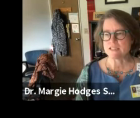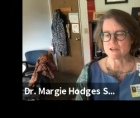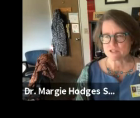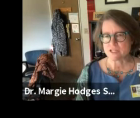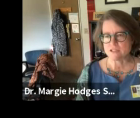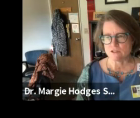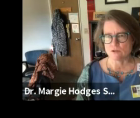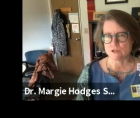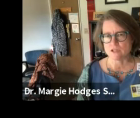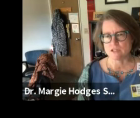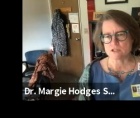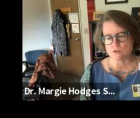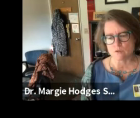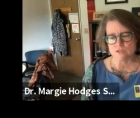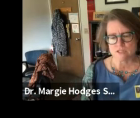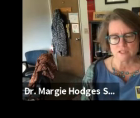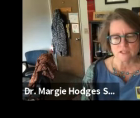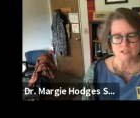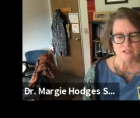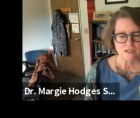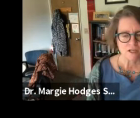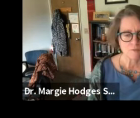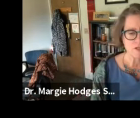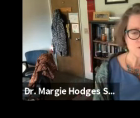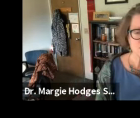connected to downstate New York. And so it was in